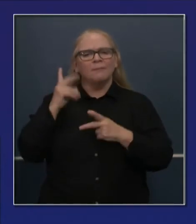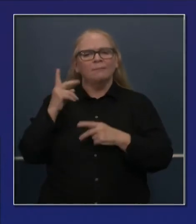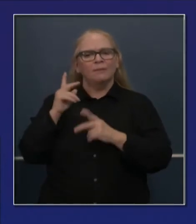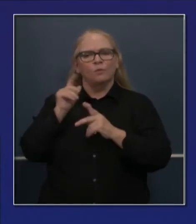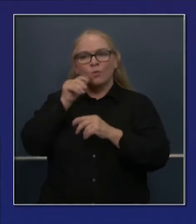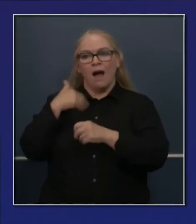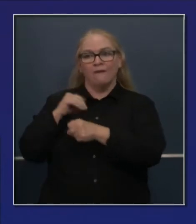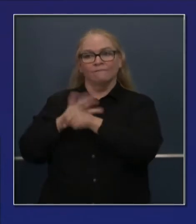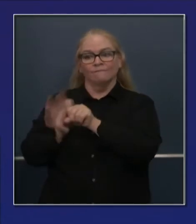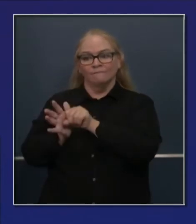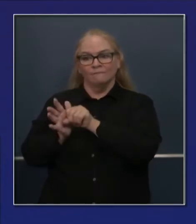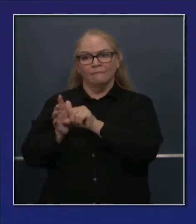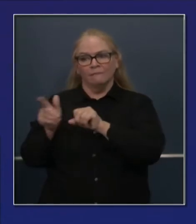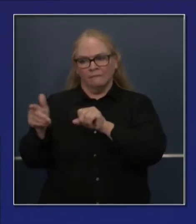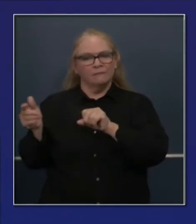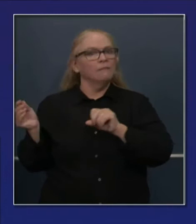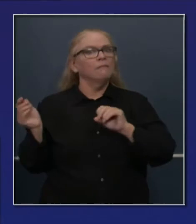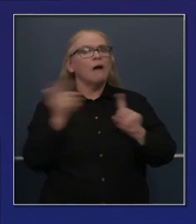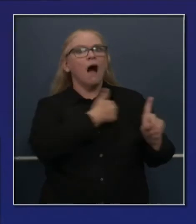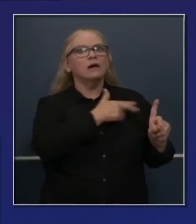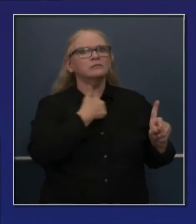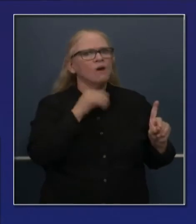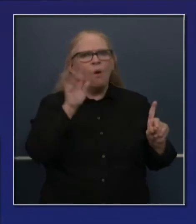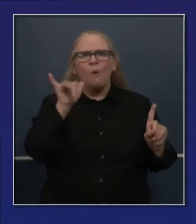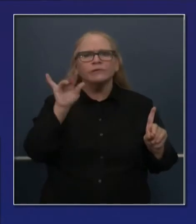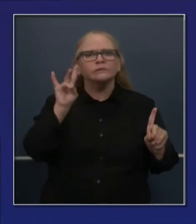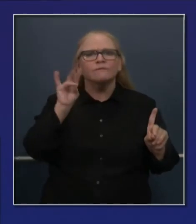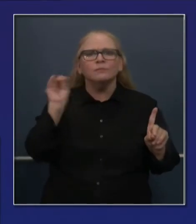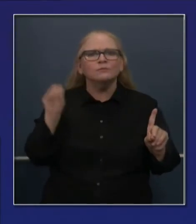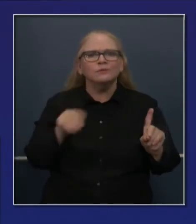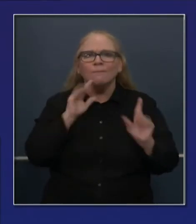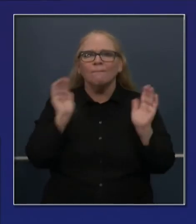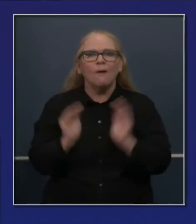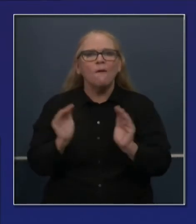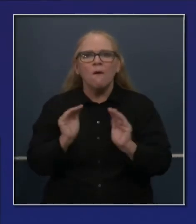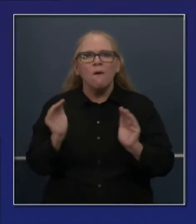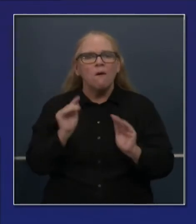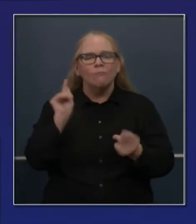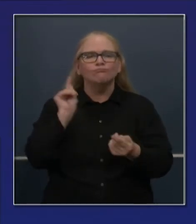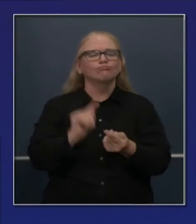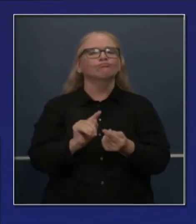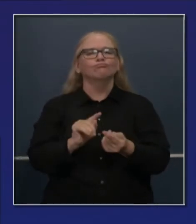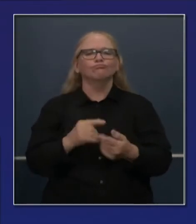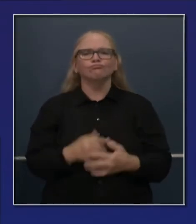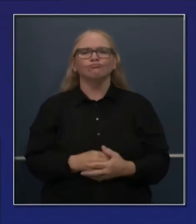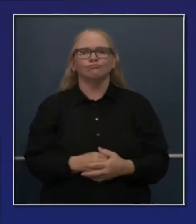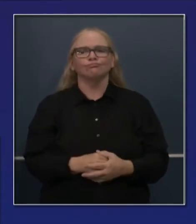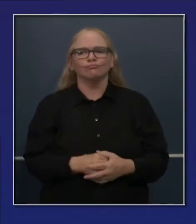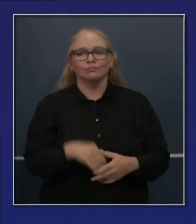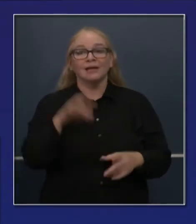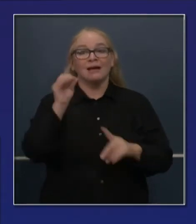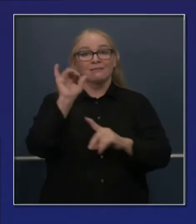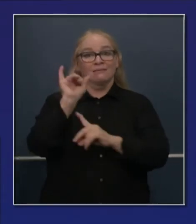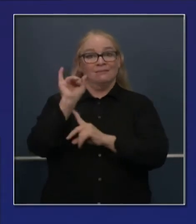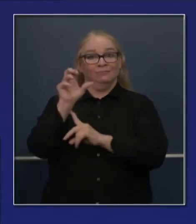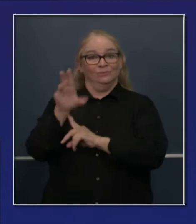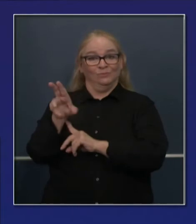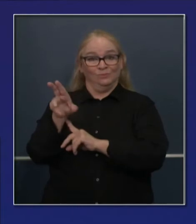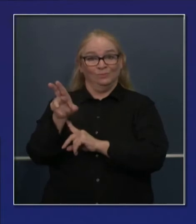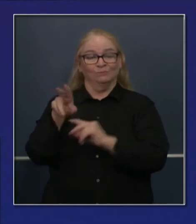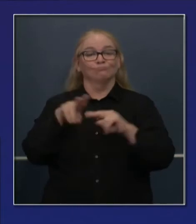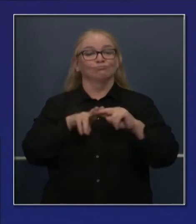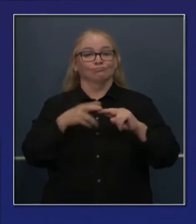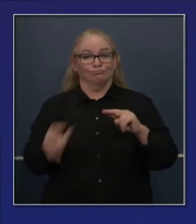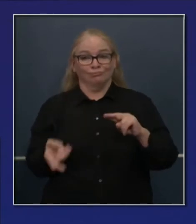7%. As it relates to ICU admissions, we are down 16% over a